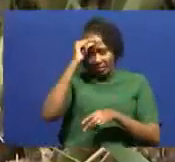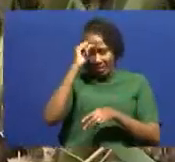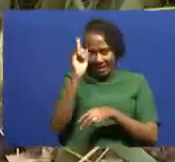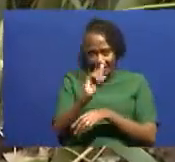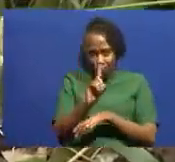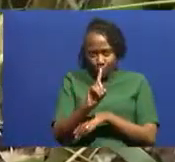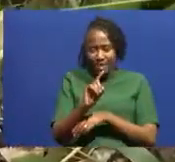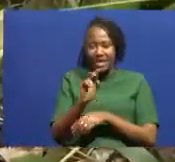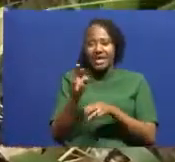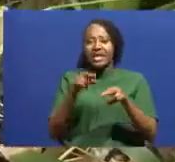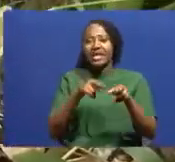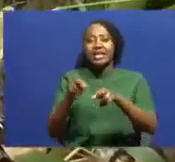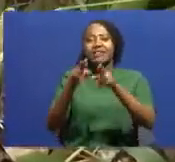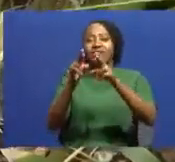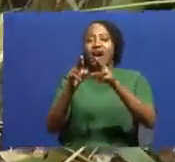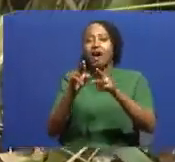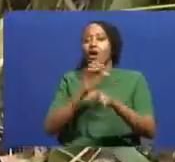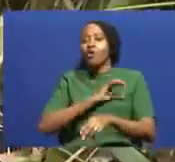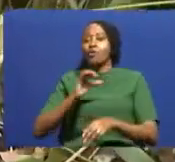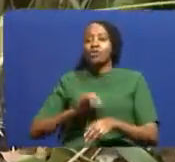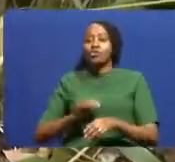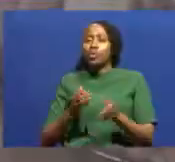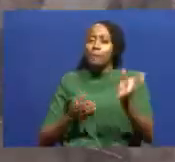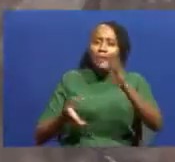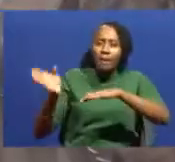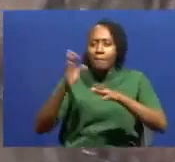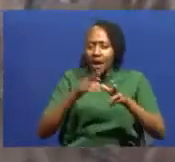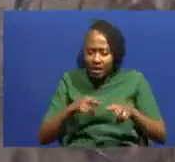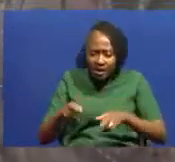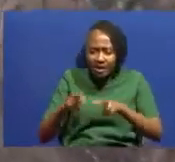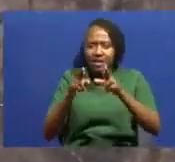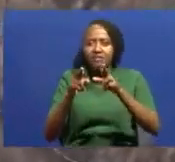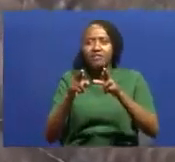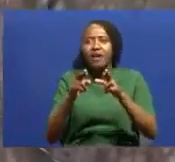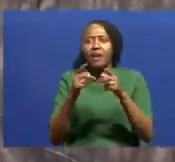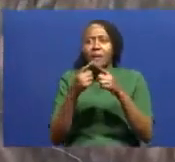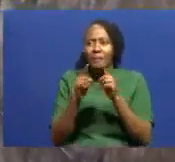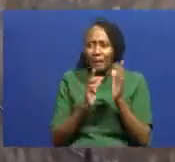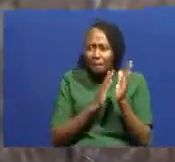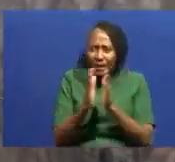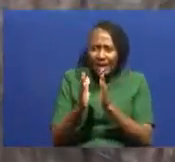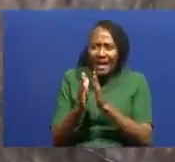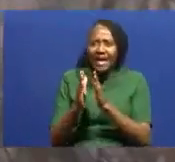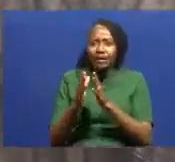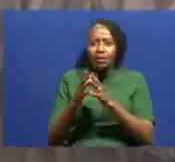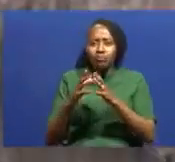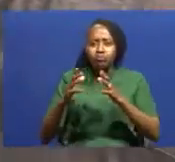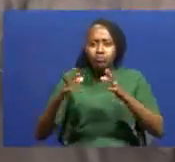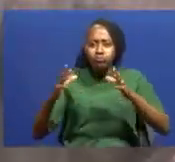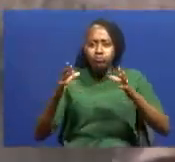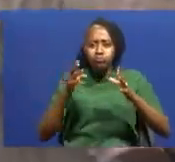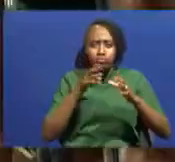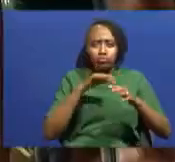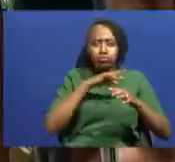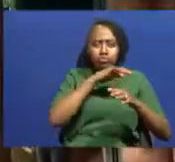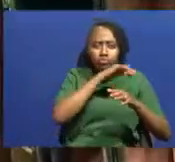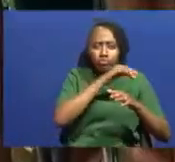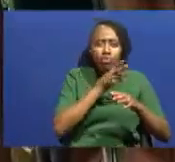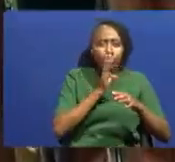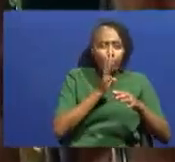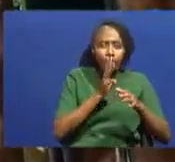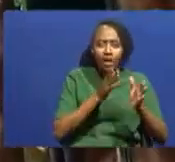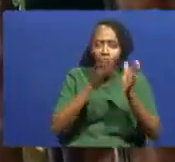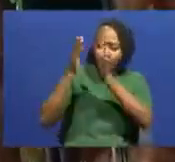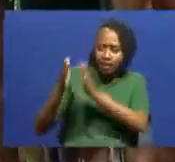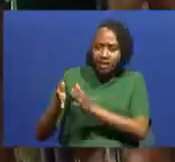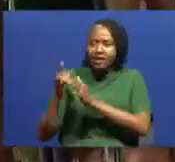Rivers Commission to coordinate restoration efforts. New plans include sewer expansion, dredging, and the creation of green